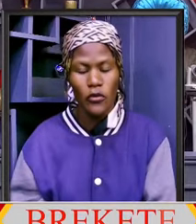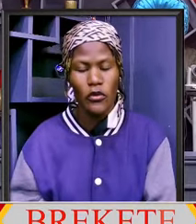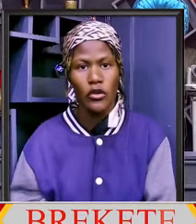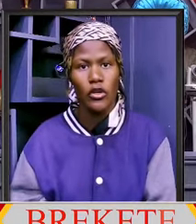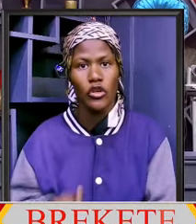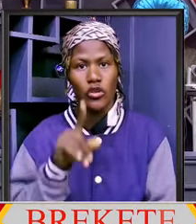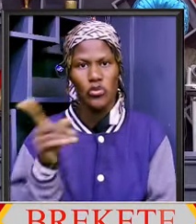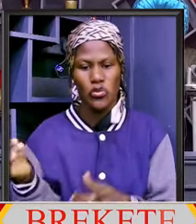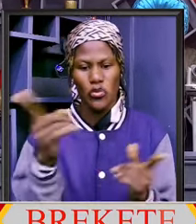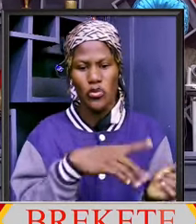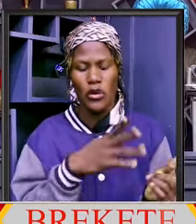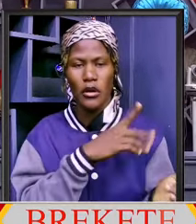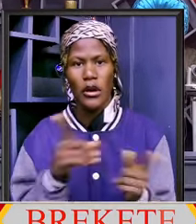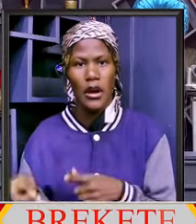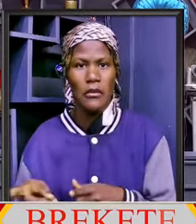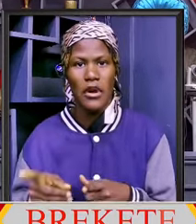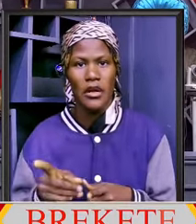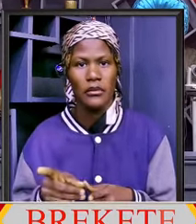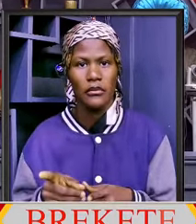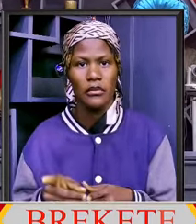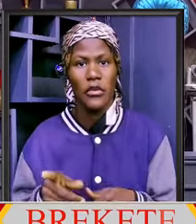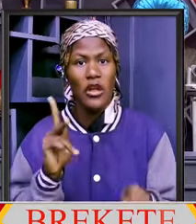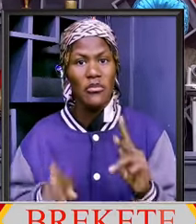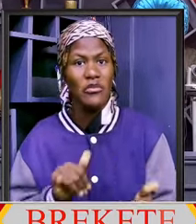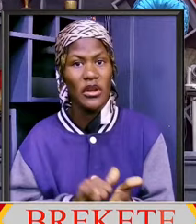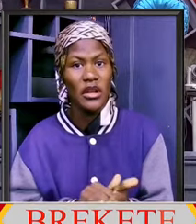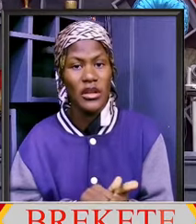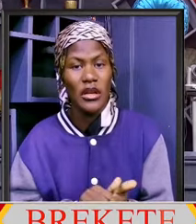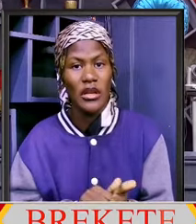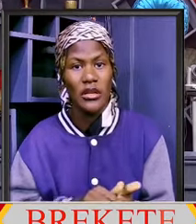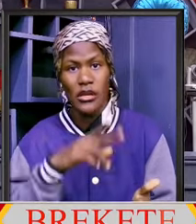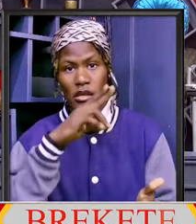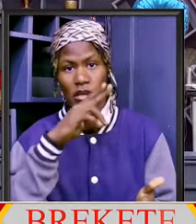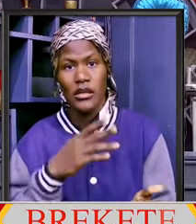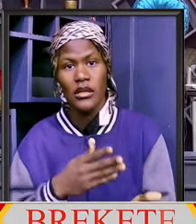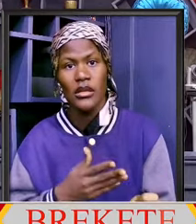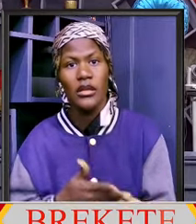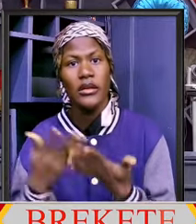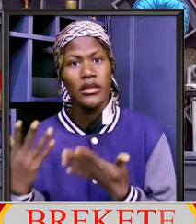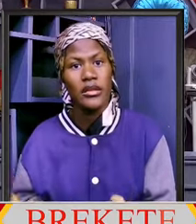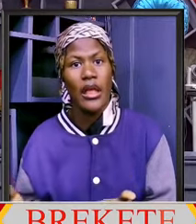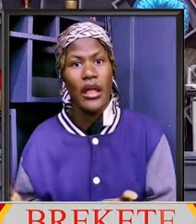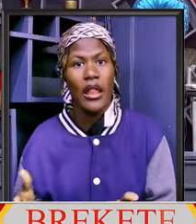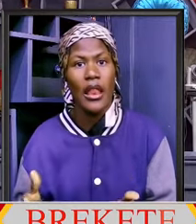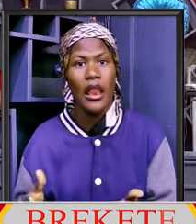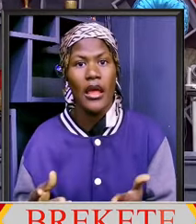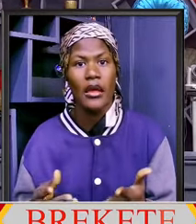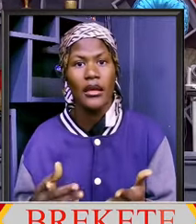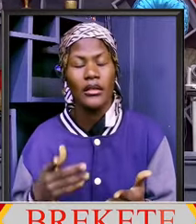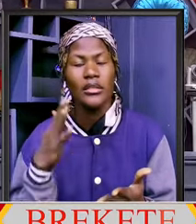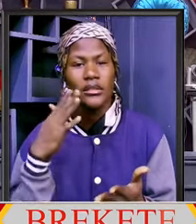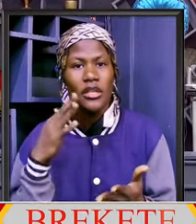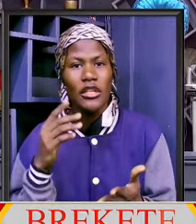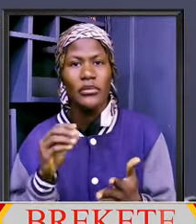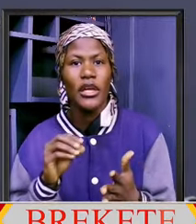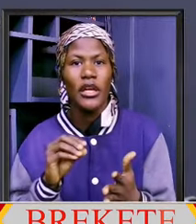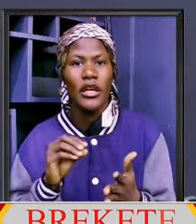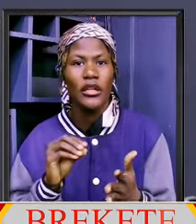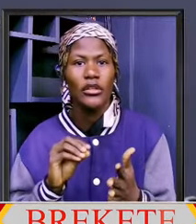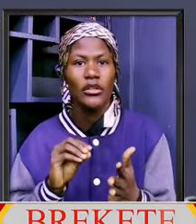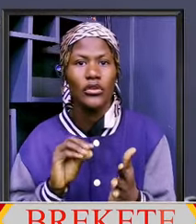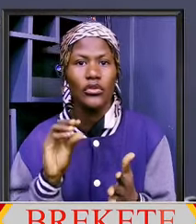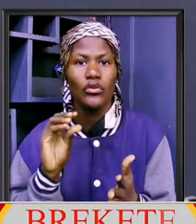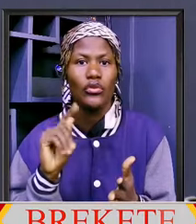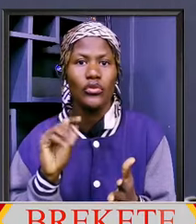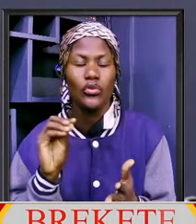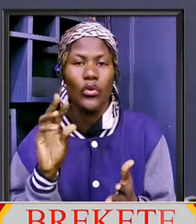go. People where they sell pepper, tomato, they know they stay for market. Once they come set them, they go. If you know how much they sell